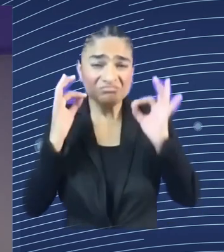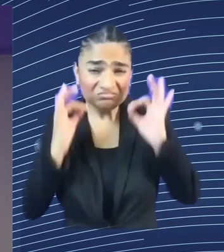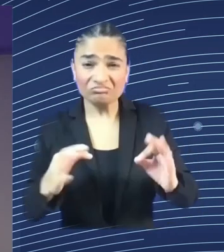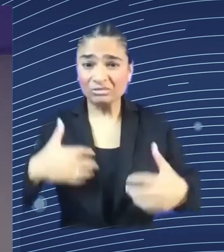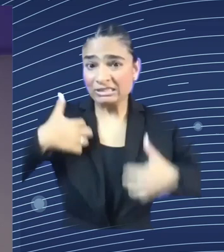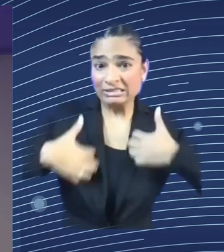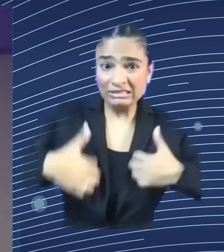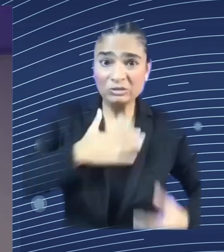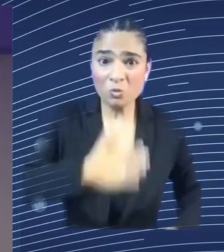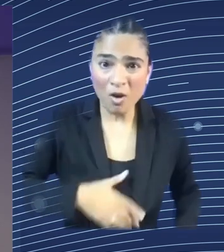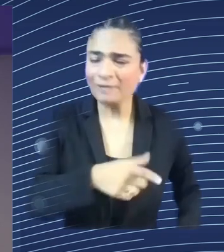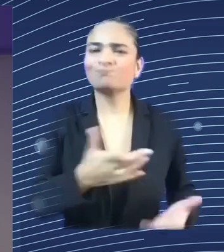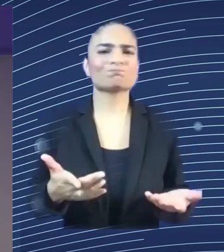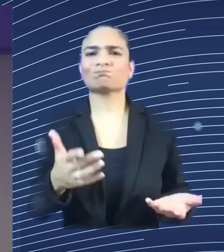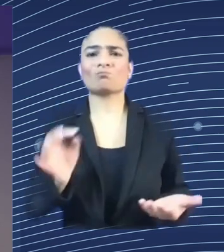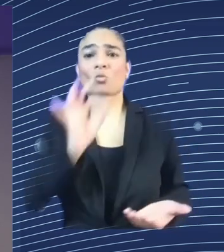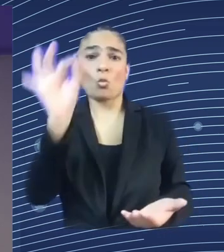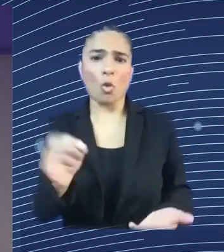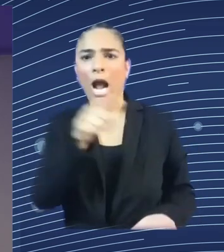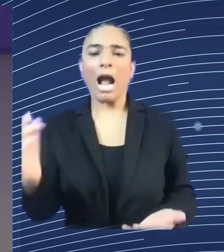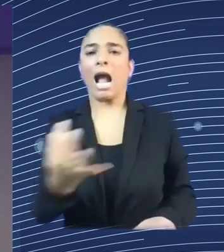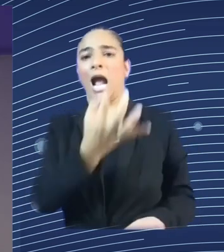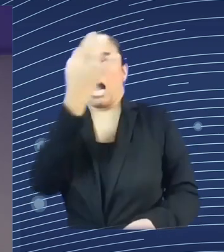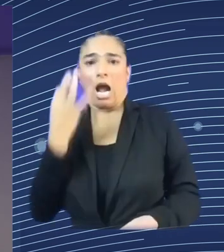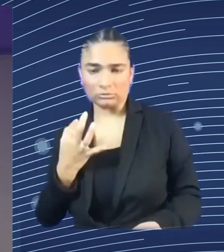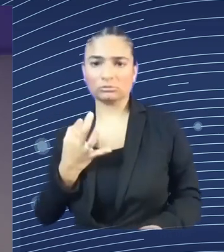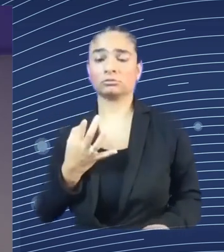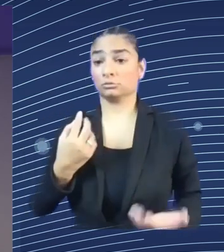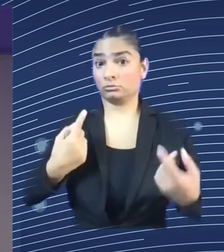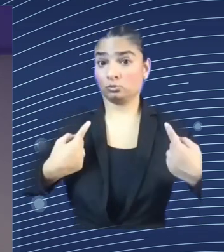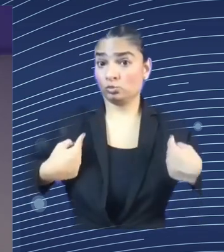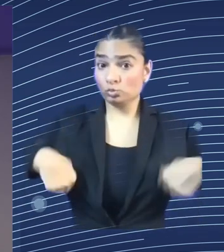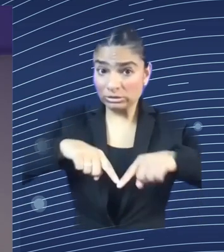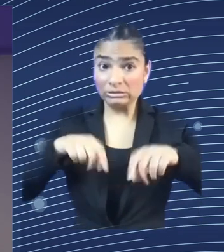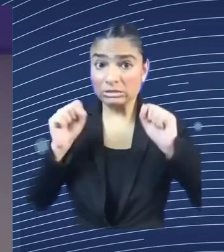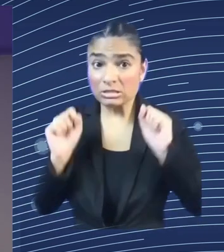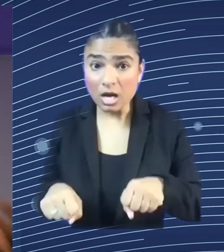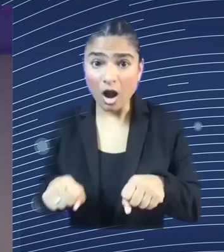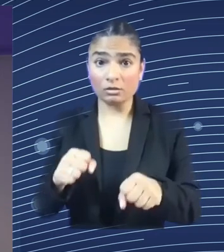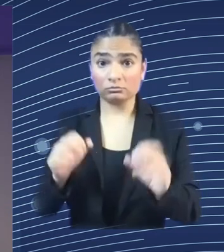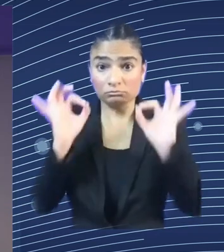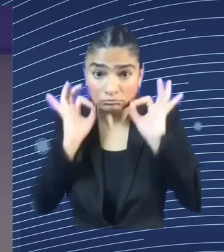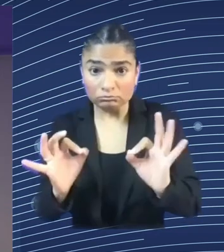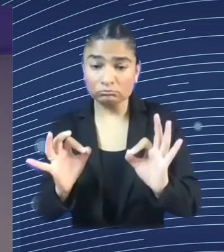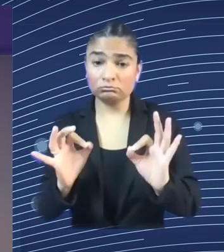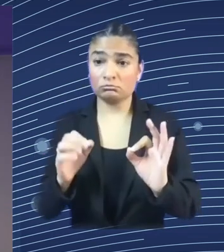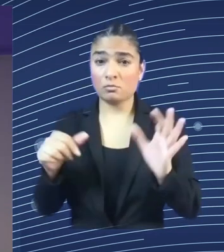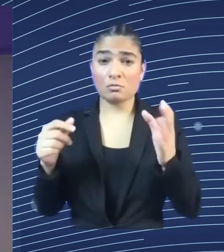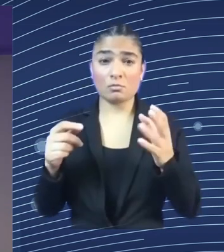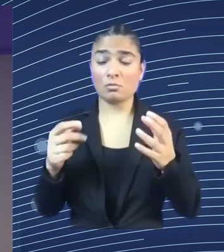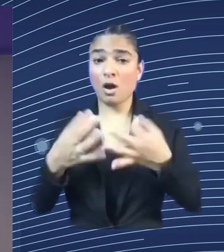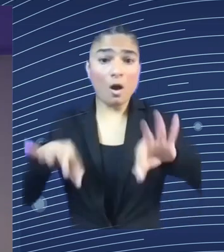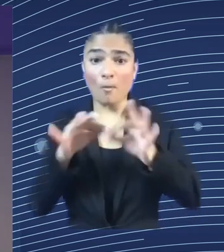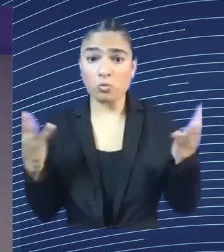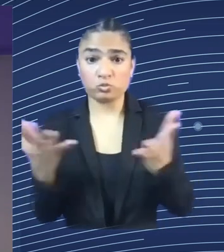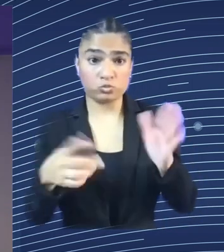regulation? And as I just came out of university at this point, I was very idealistic. I was like, yeah, sustainable funds, they